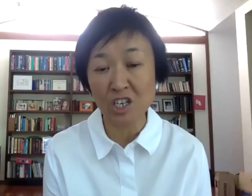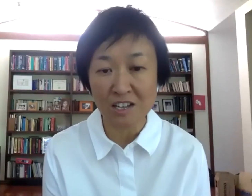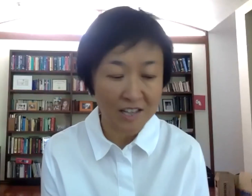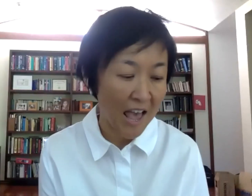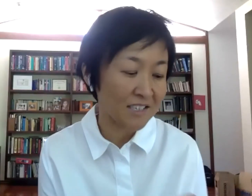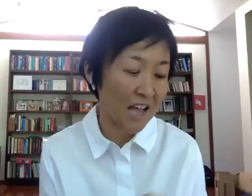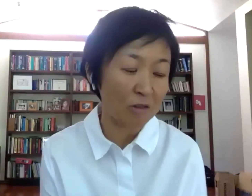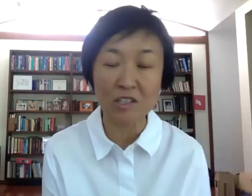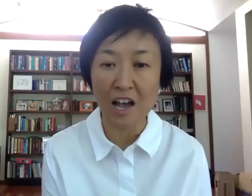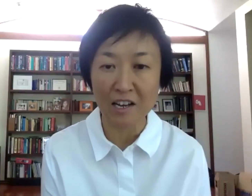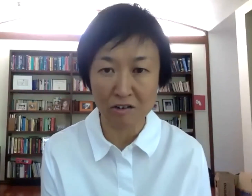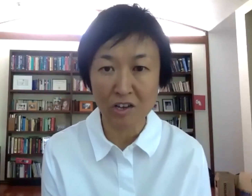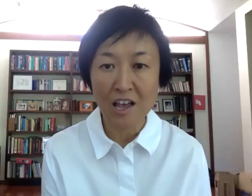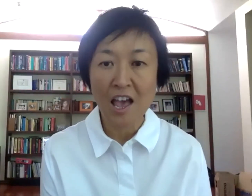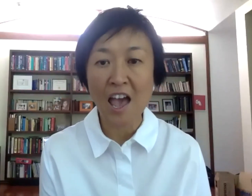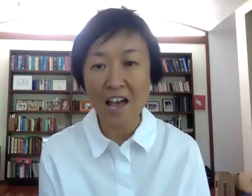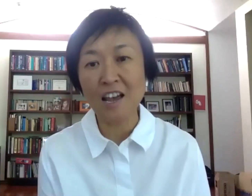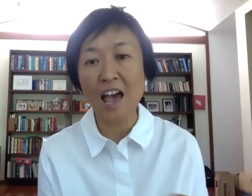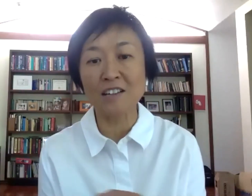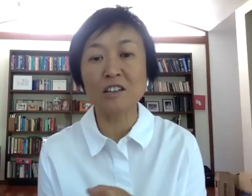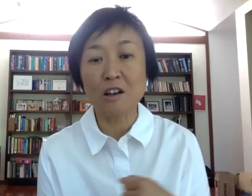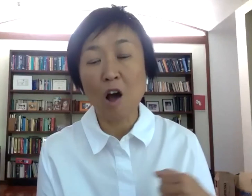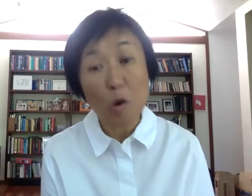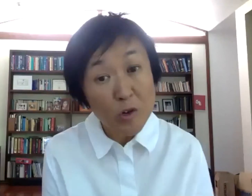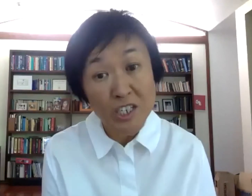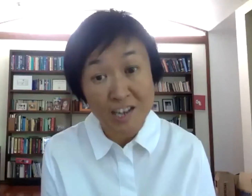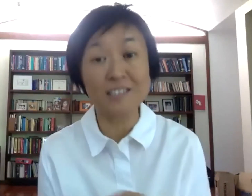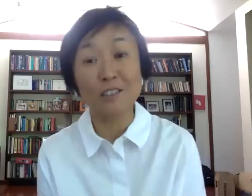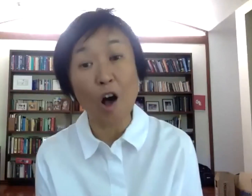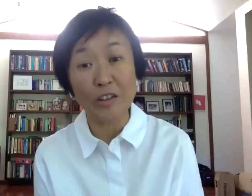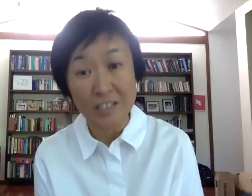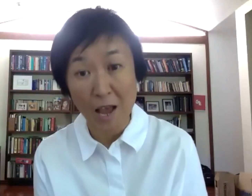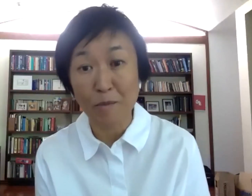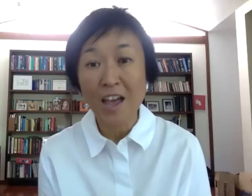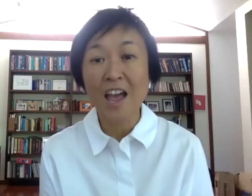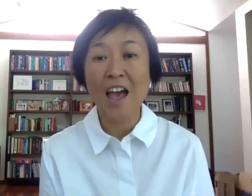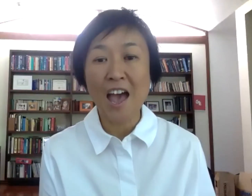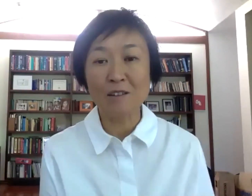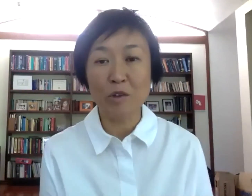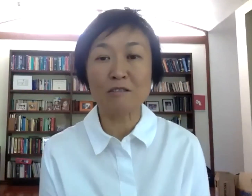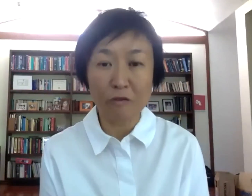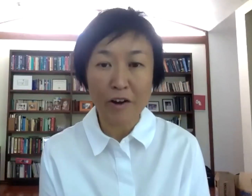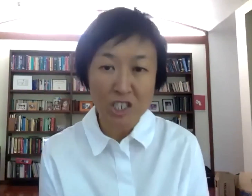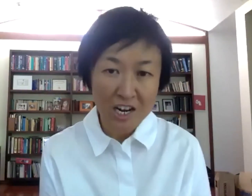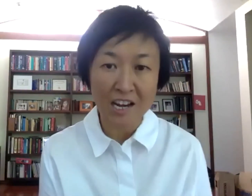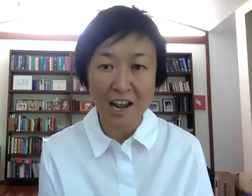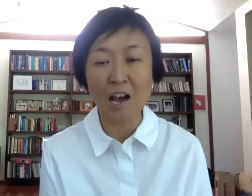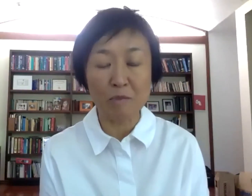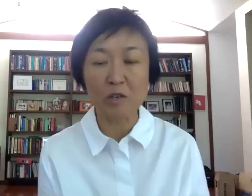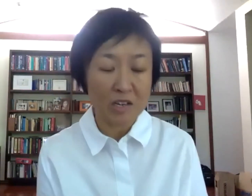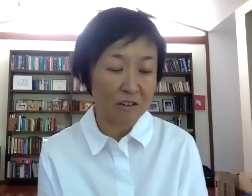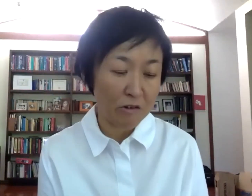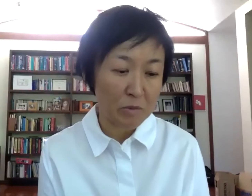of Asians as outsiders and as homogeneous and all the same, and without